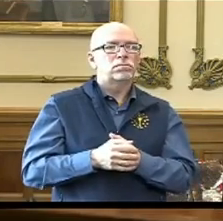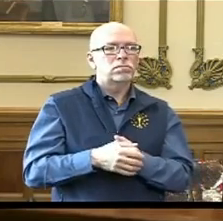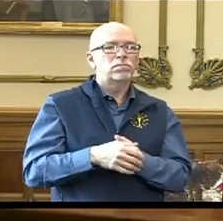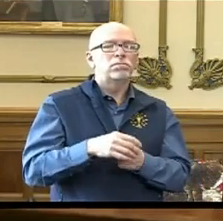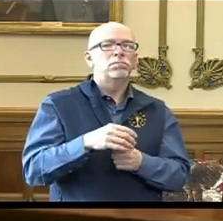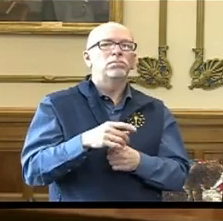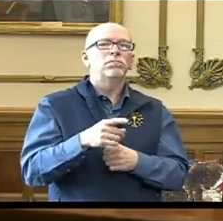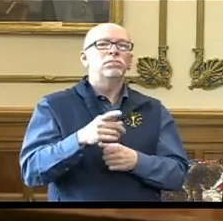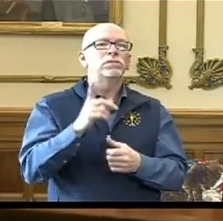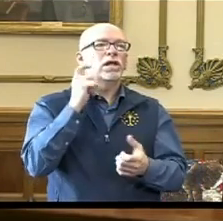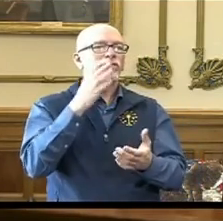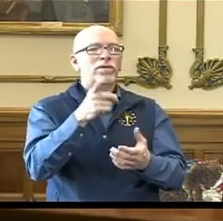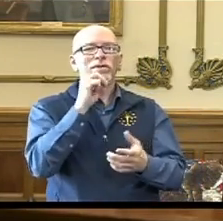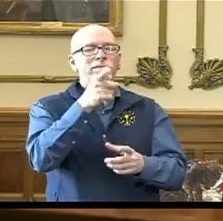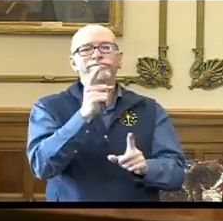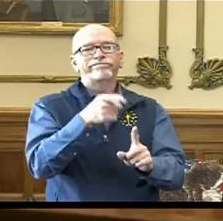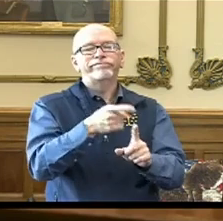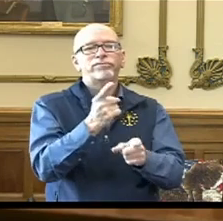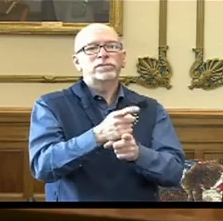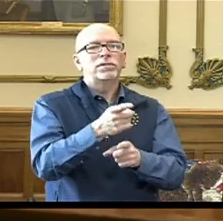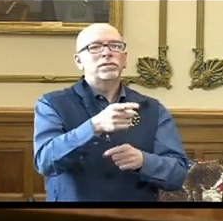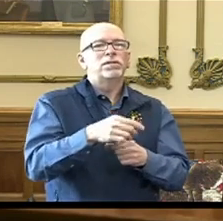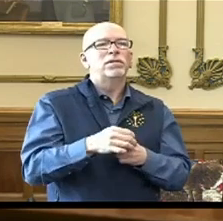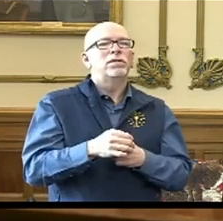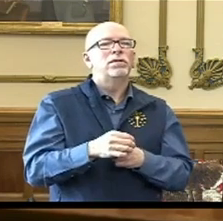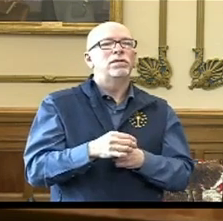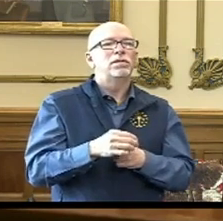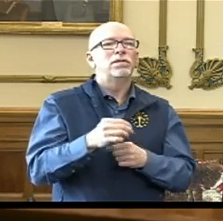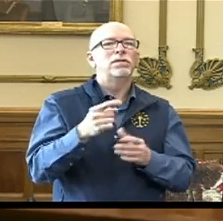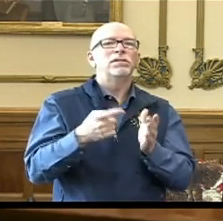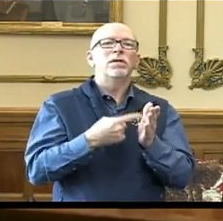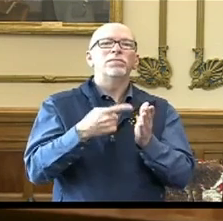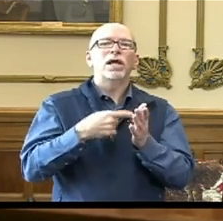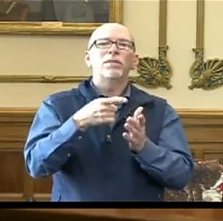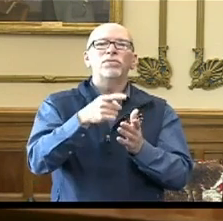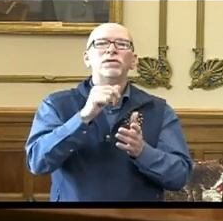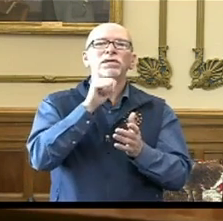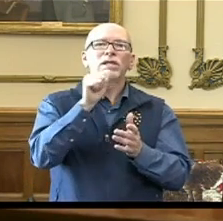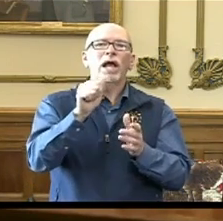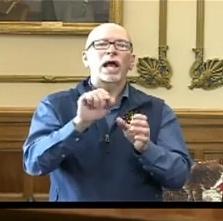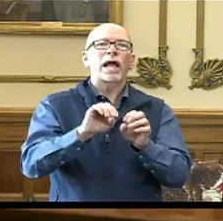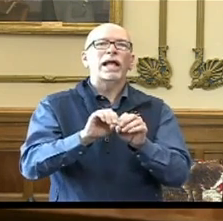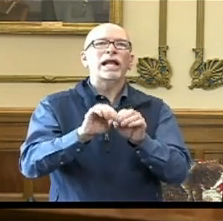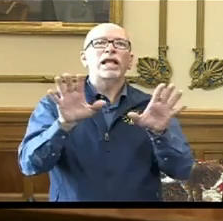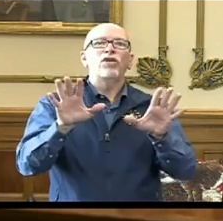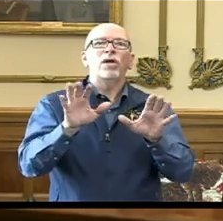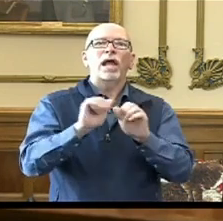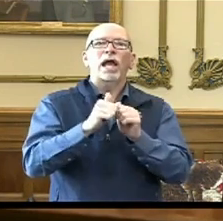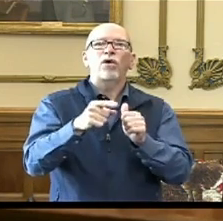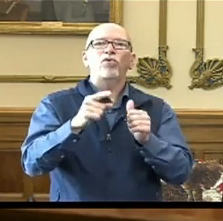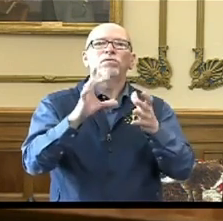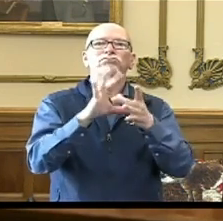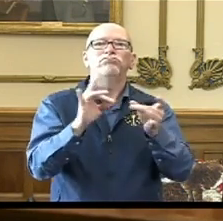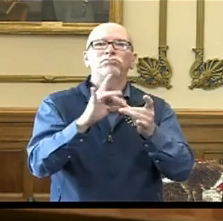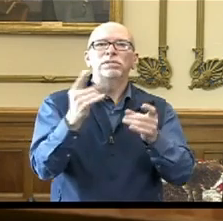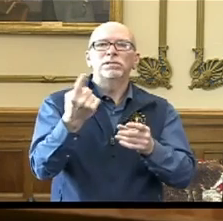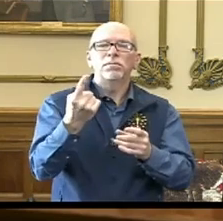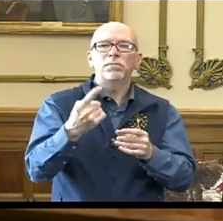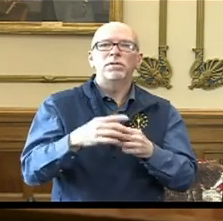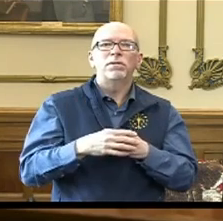So, Governor, I think you hit it right on the head that sometimes when you're not clear with how you say things,